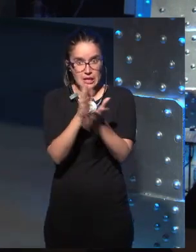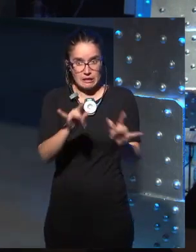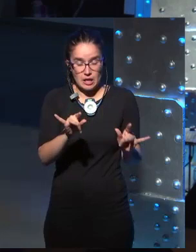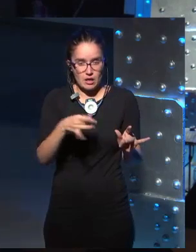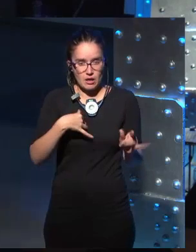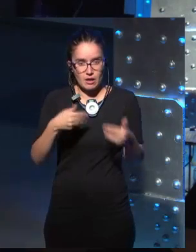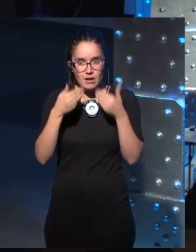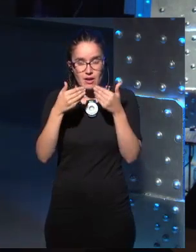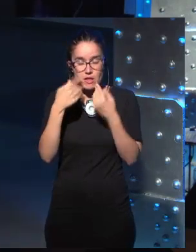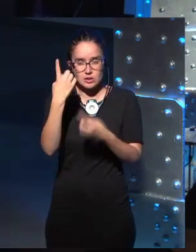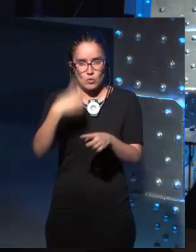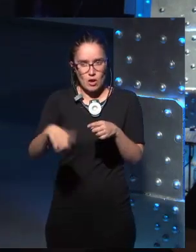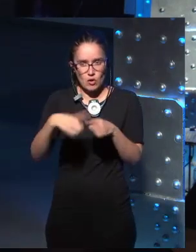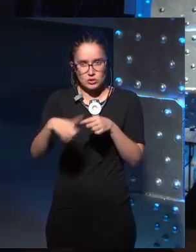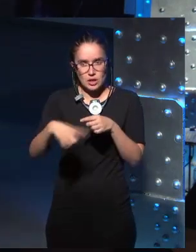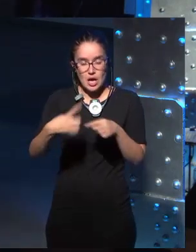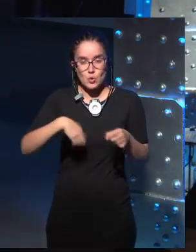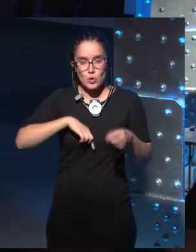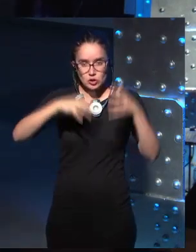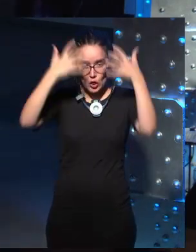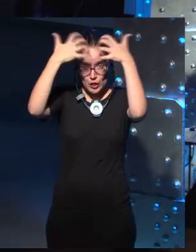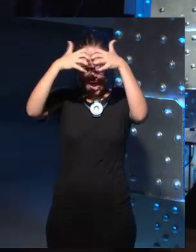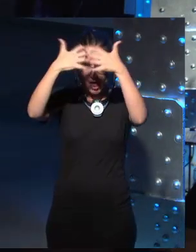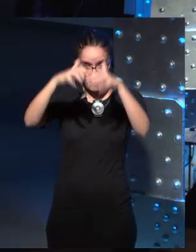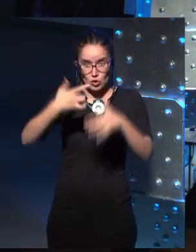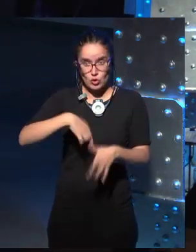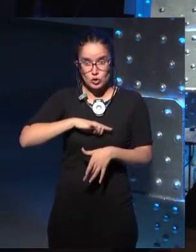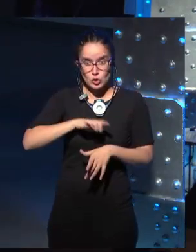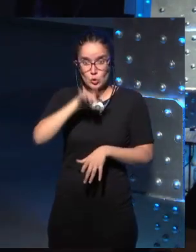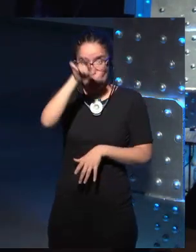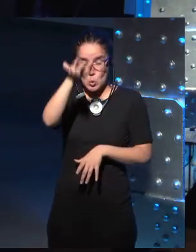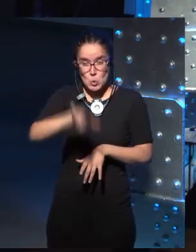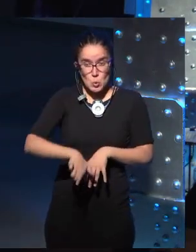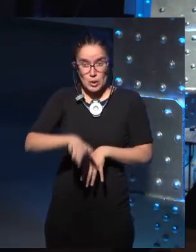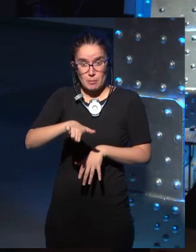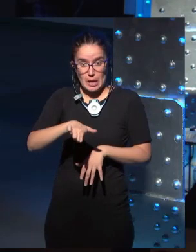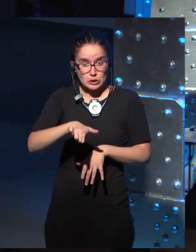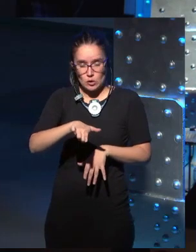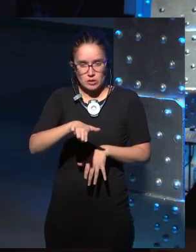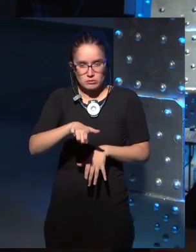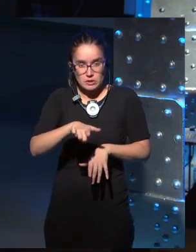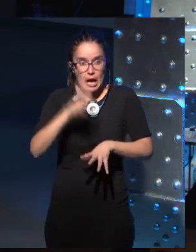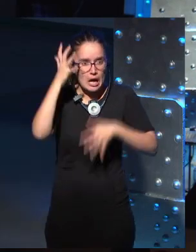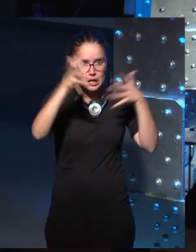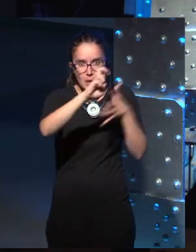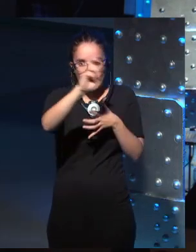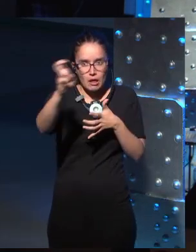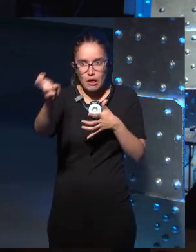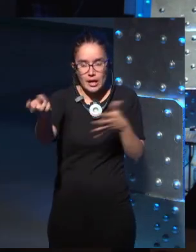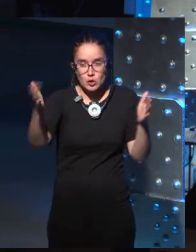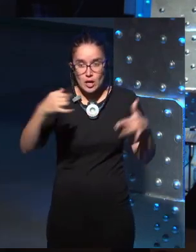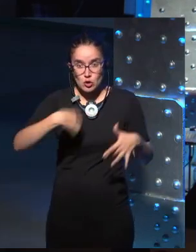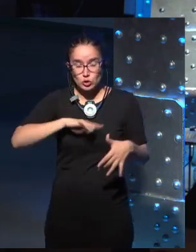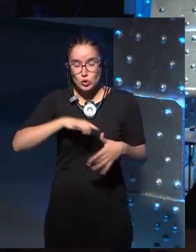to one thing, our brains. We're the only species we know of on Earth who has ever been able to do